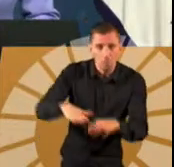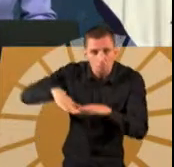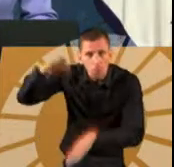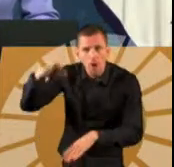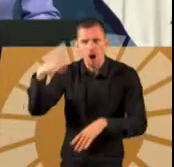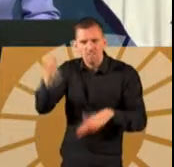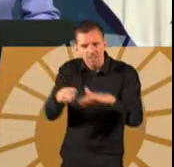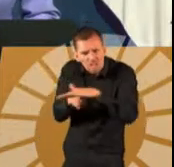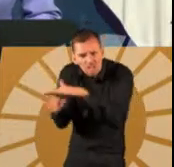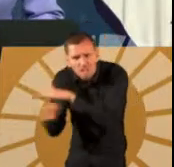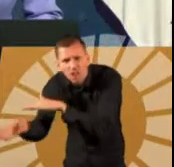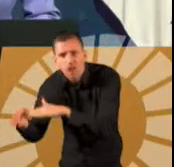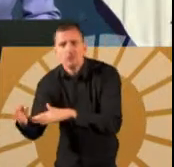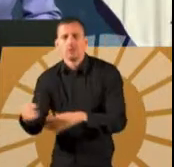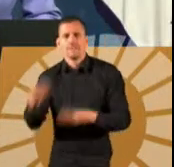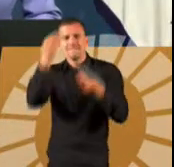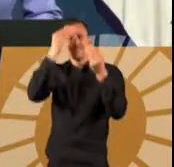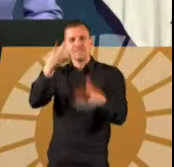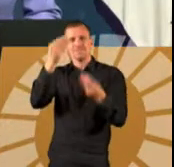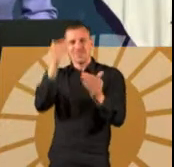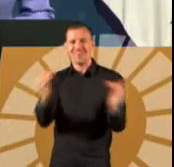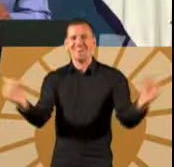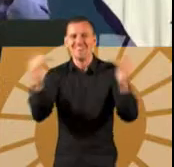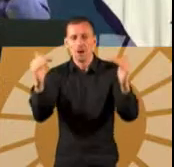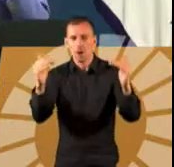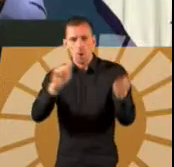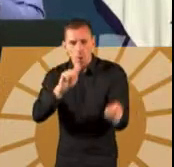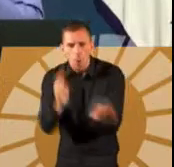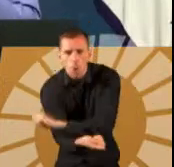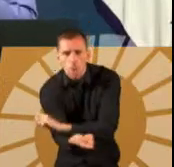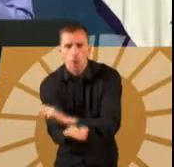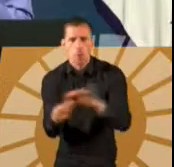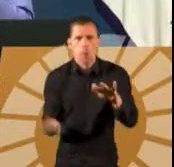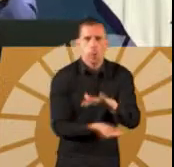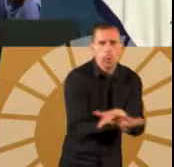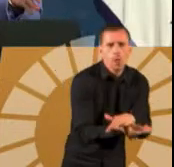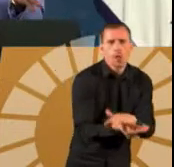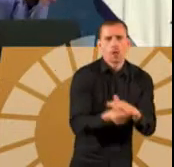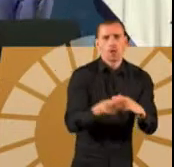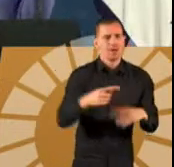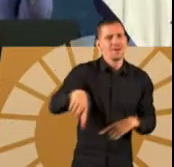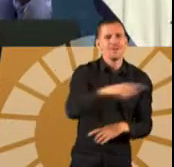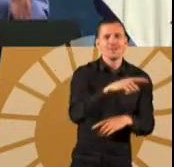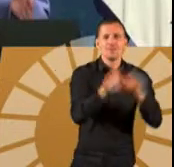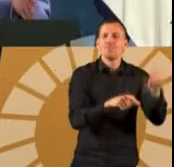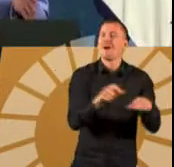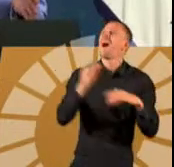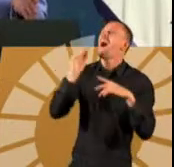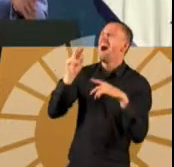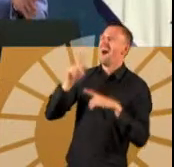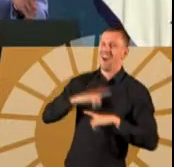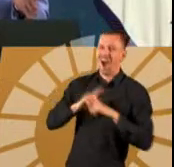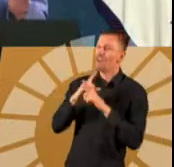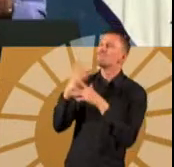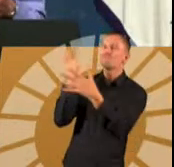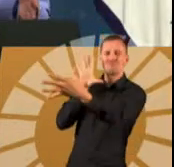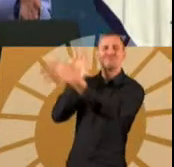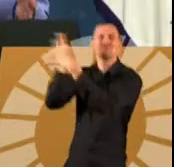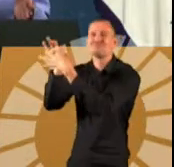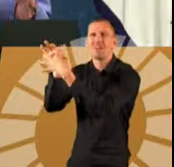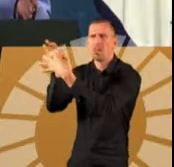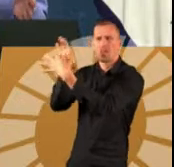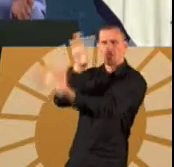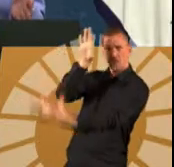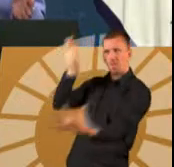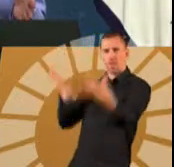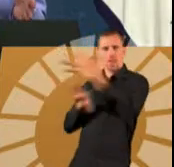undermining public confidence. And who gets hurt when democracies fall? When